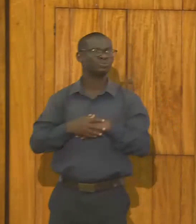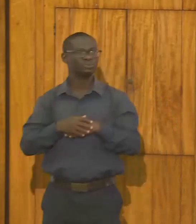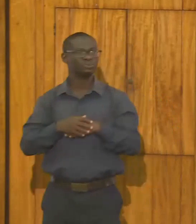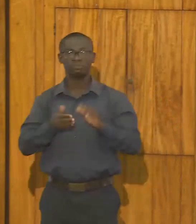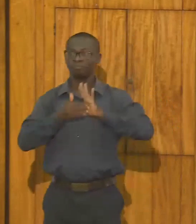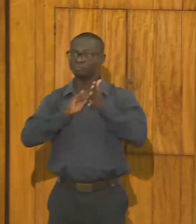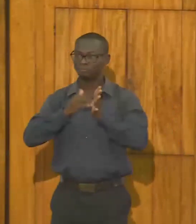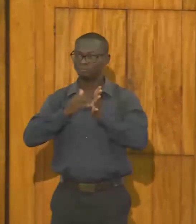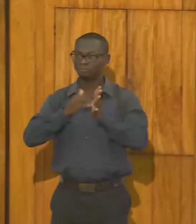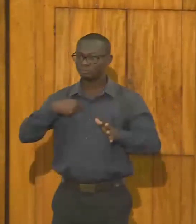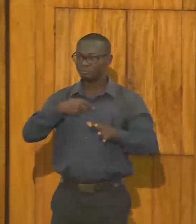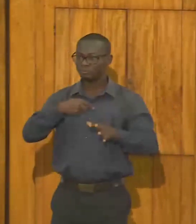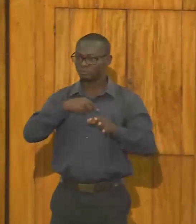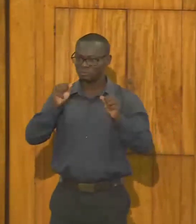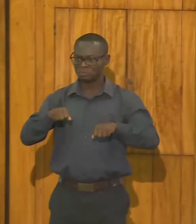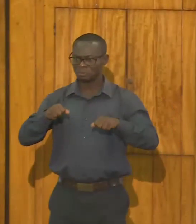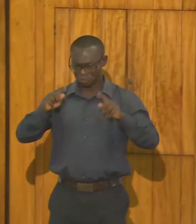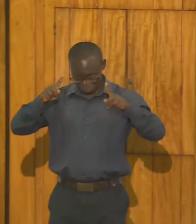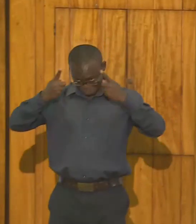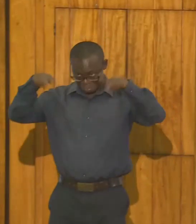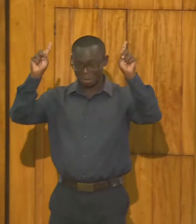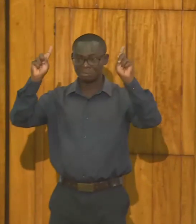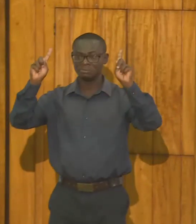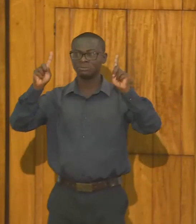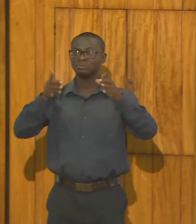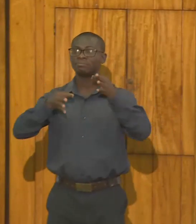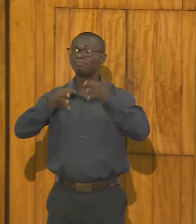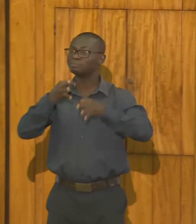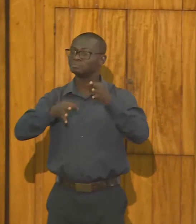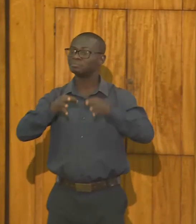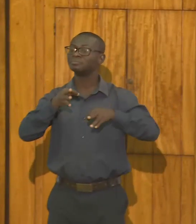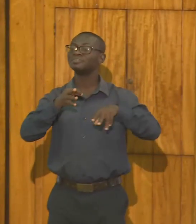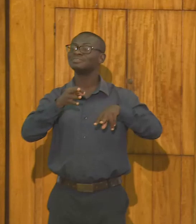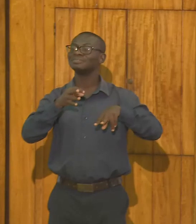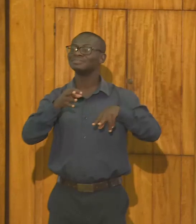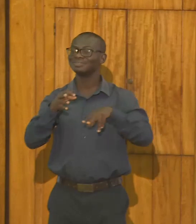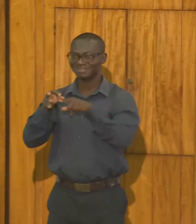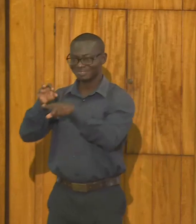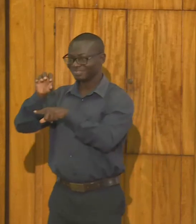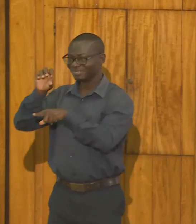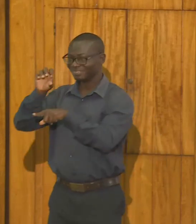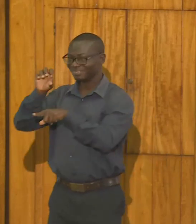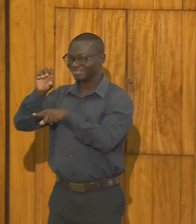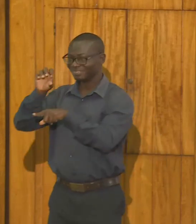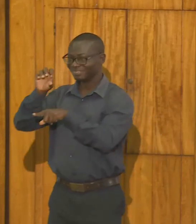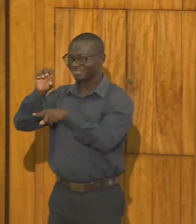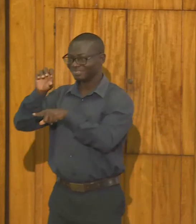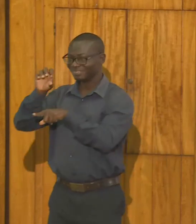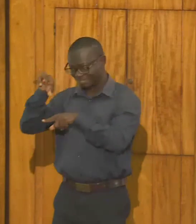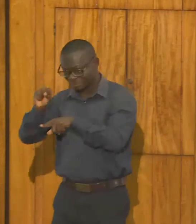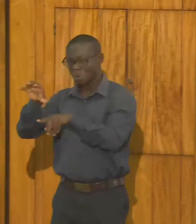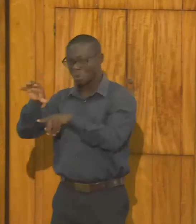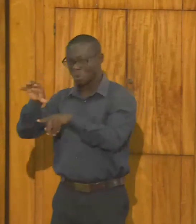means we could be succeeding on HIV, but if we don't succeed on syphilis, we don't succeed on